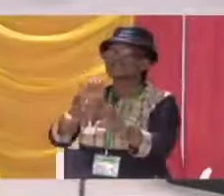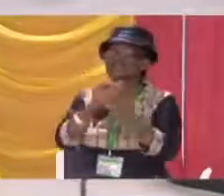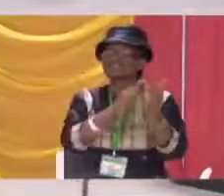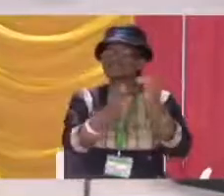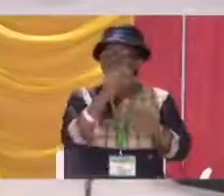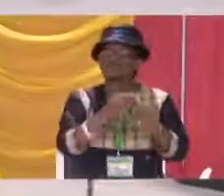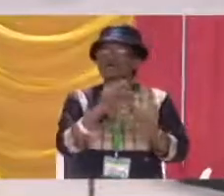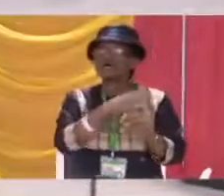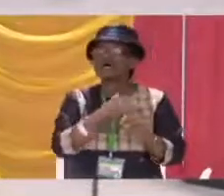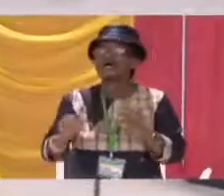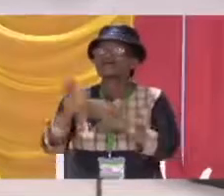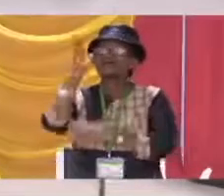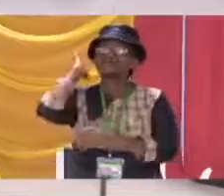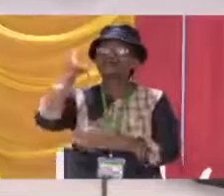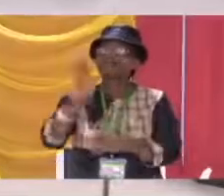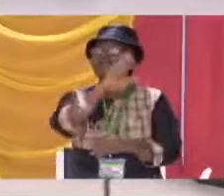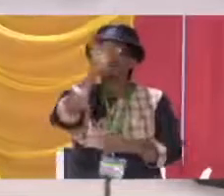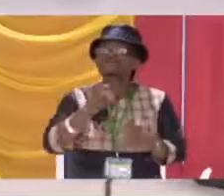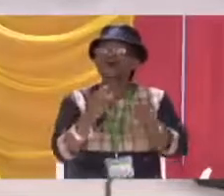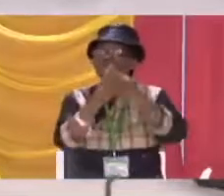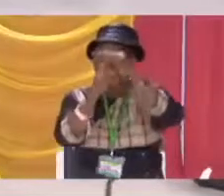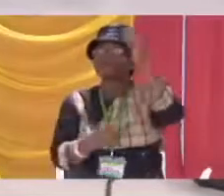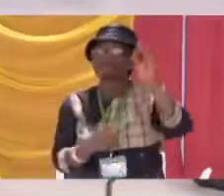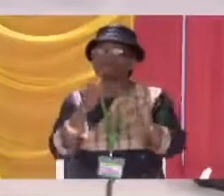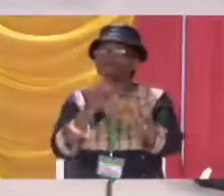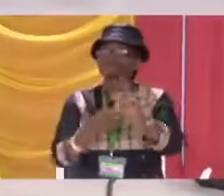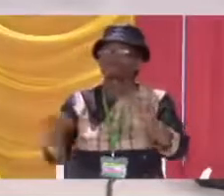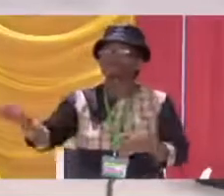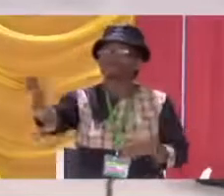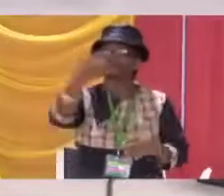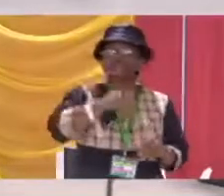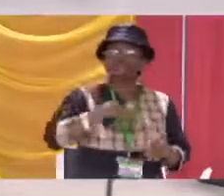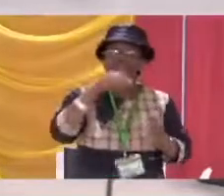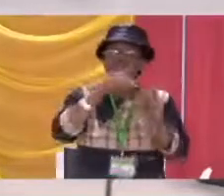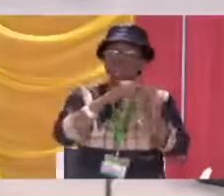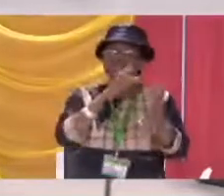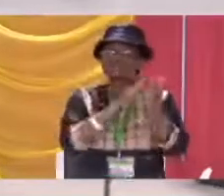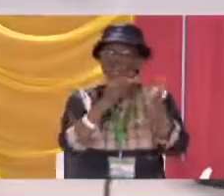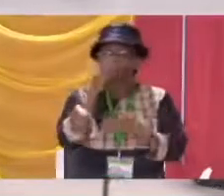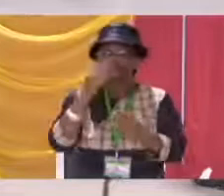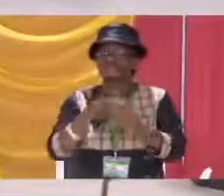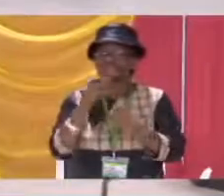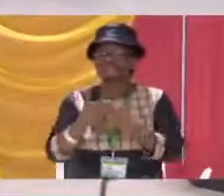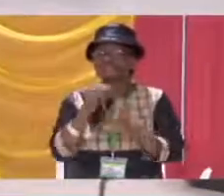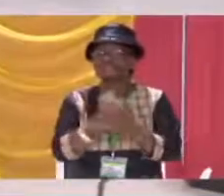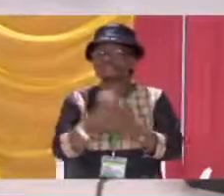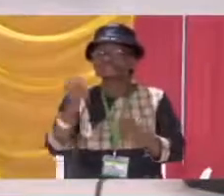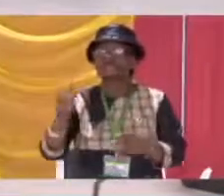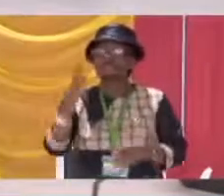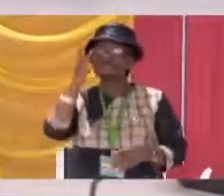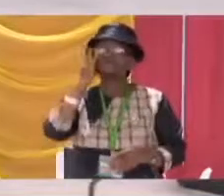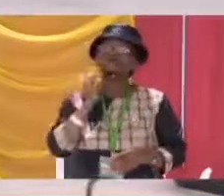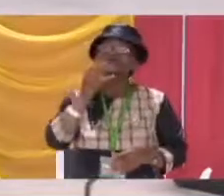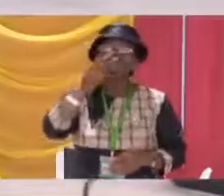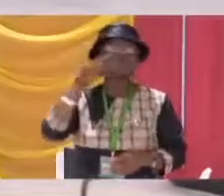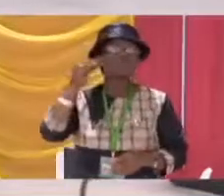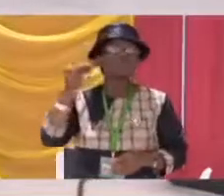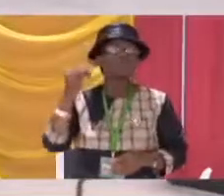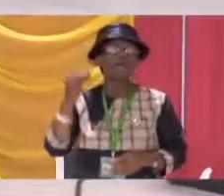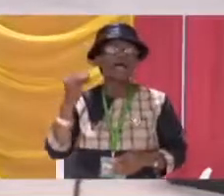depart from you. Atomade yin atagba yin adara fun